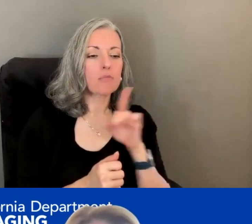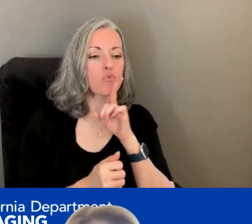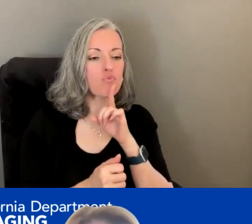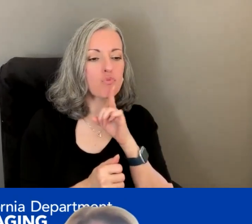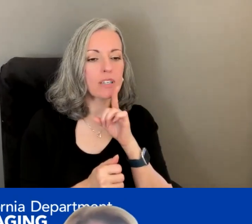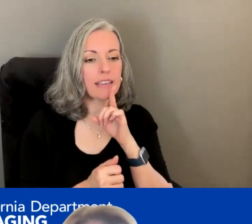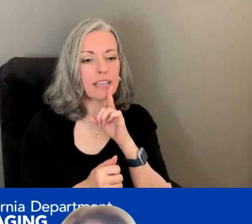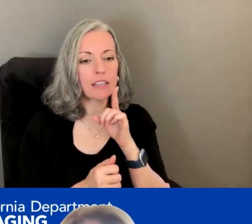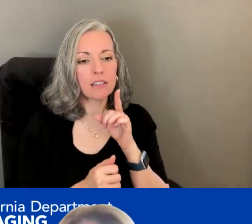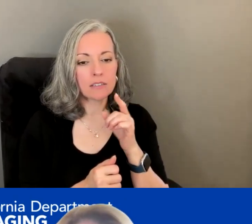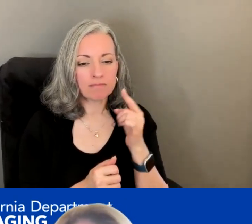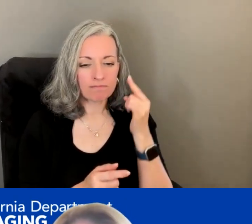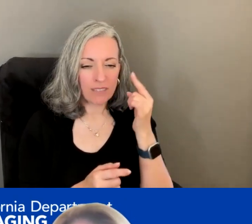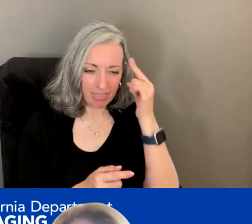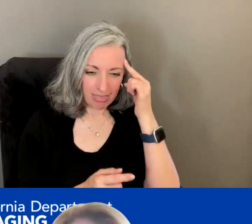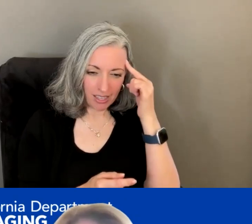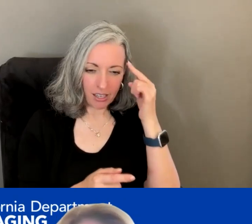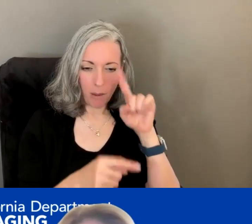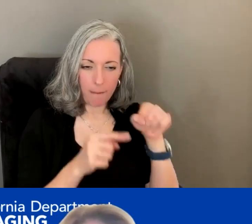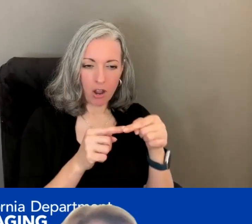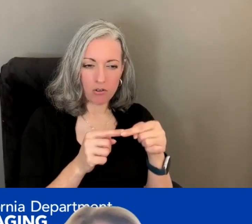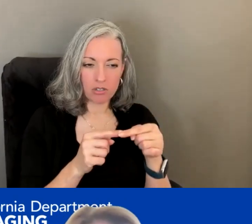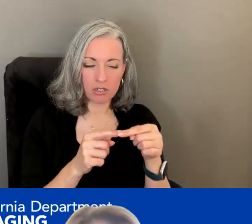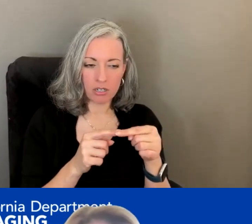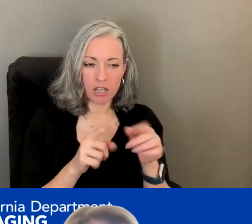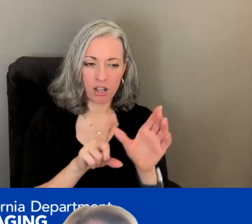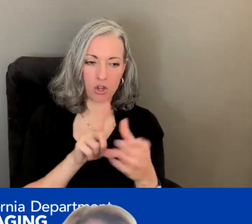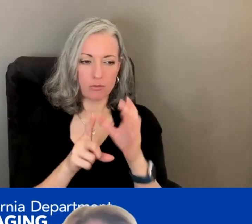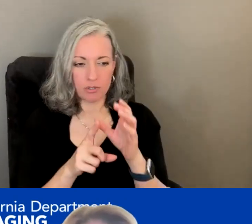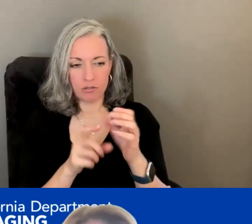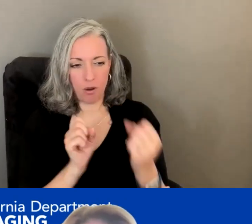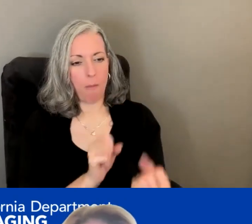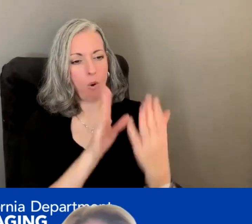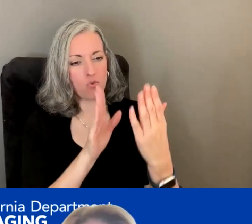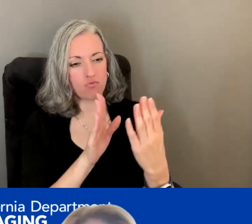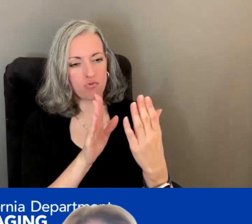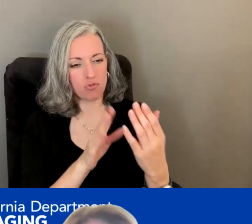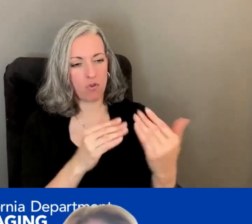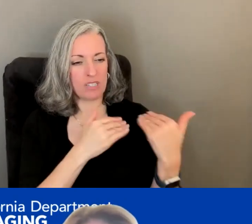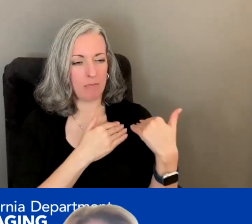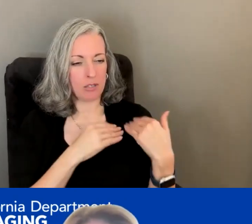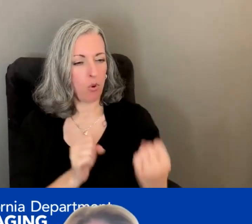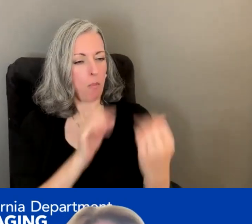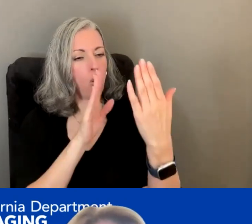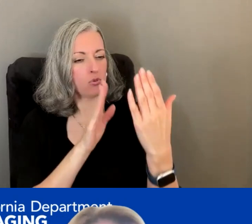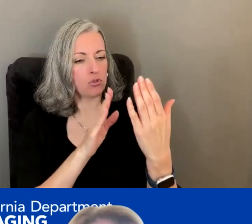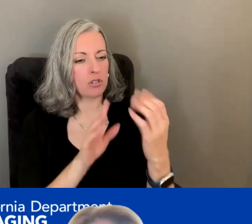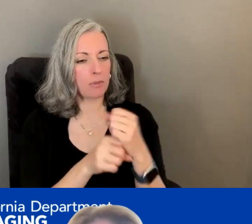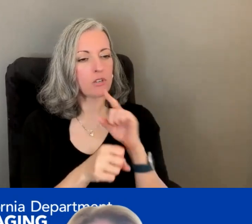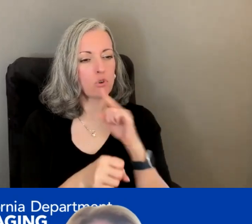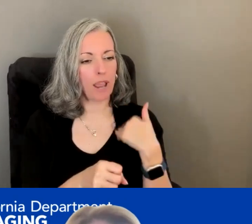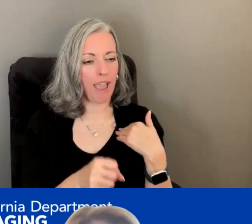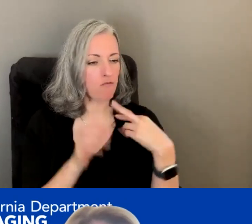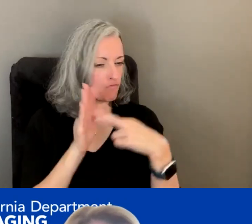need to be very mindful of ensuring a culturally responsive approach. So that would mean ensuring that we had the resources